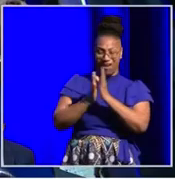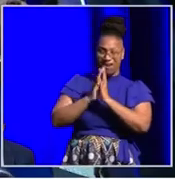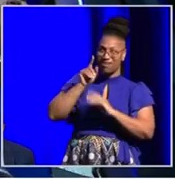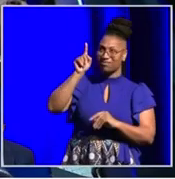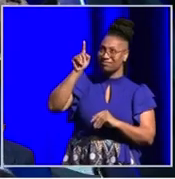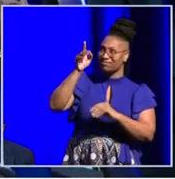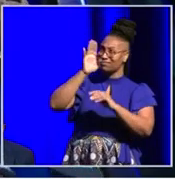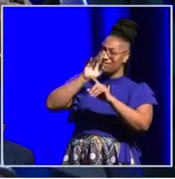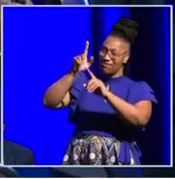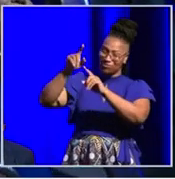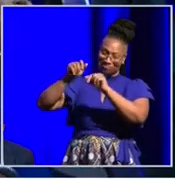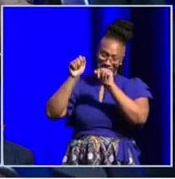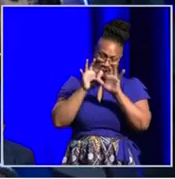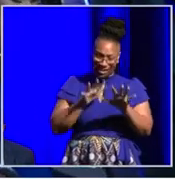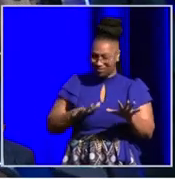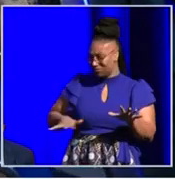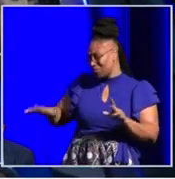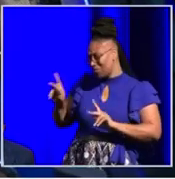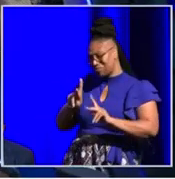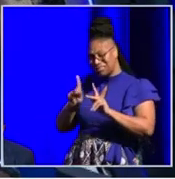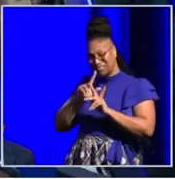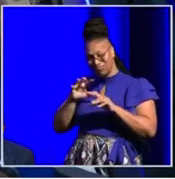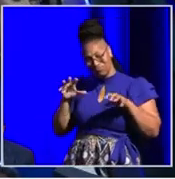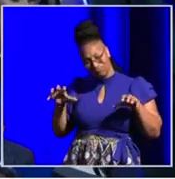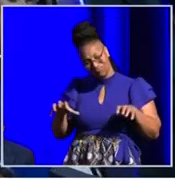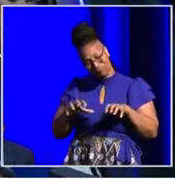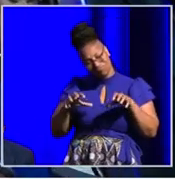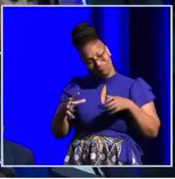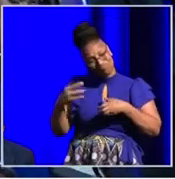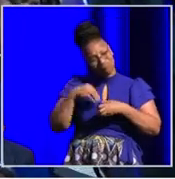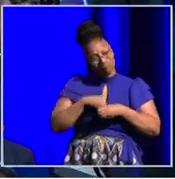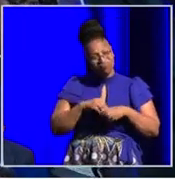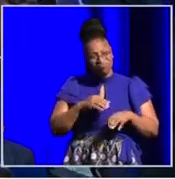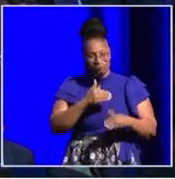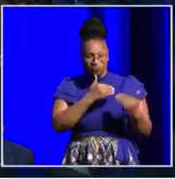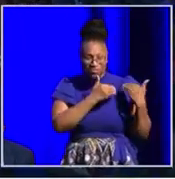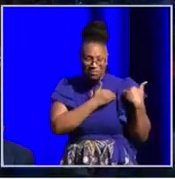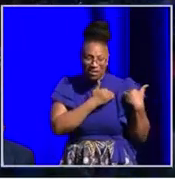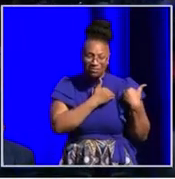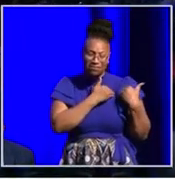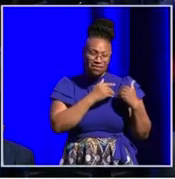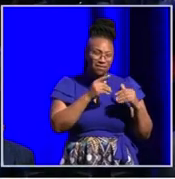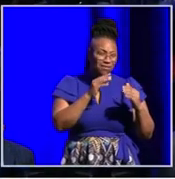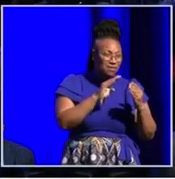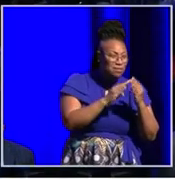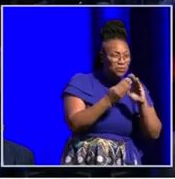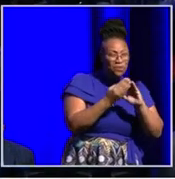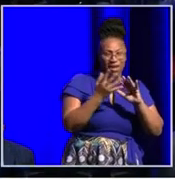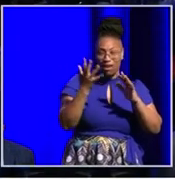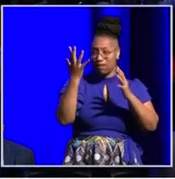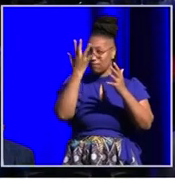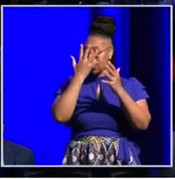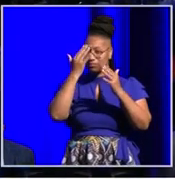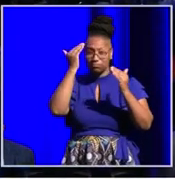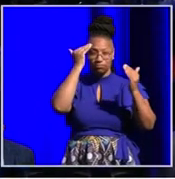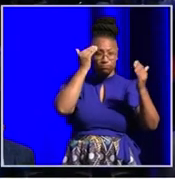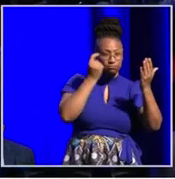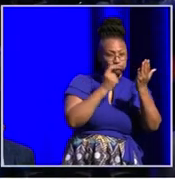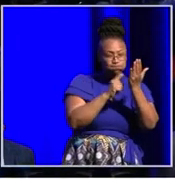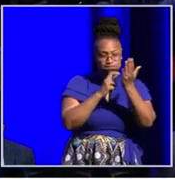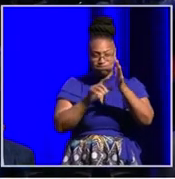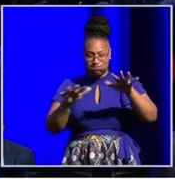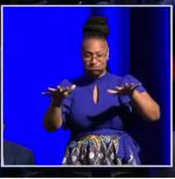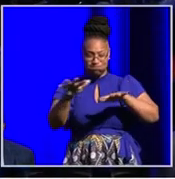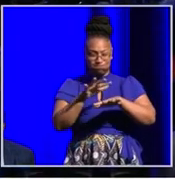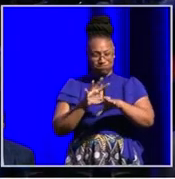discharge of their duties as assigned, that you make your face to shine upon them and be gracious unto them as they represent the best